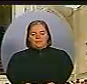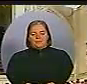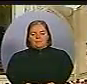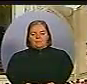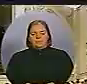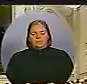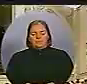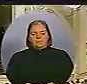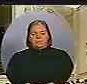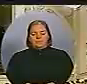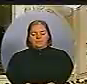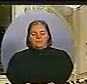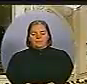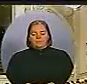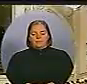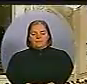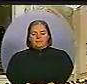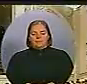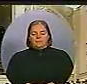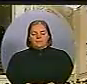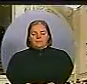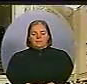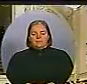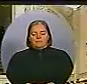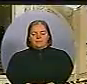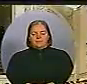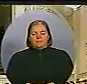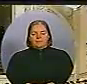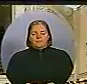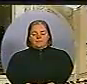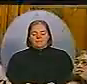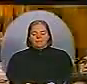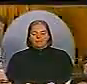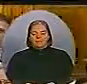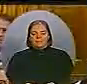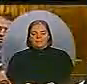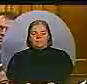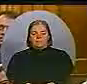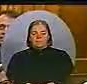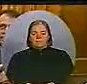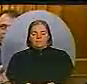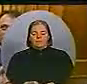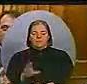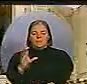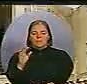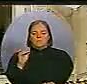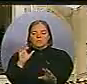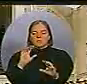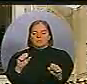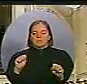Order, the Honourable Member for Timmons-James Bay. No, Mr. Speaker, trying to stone me. Order.